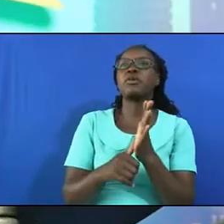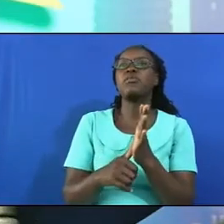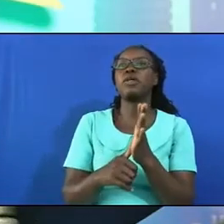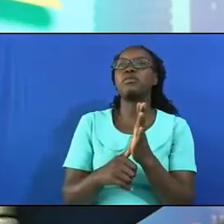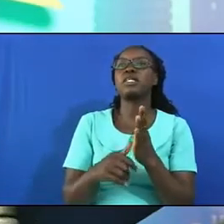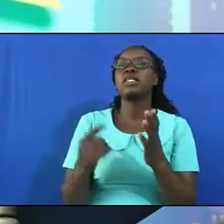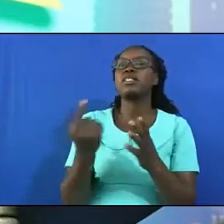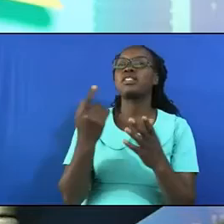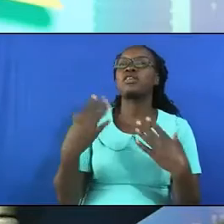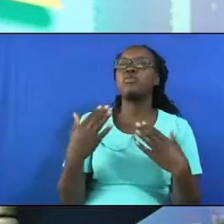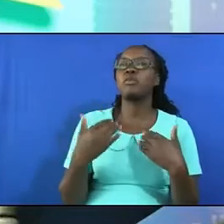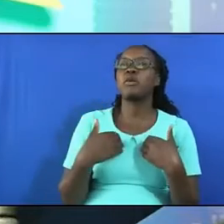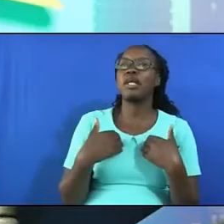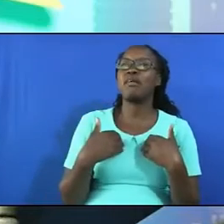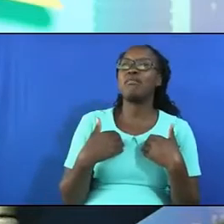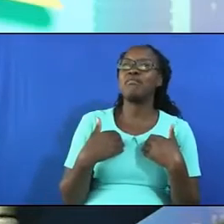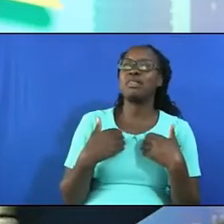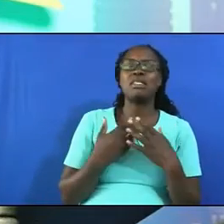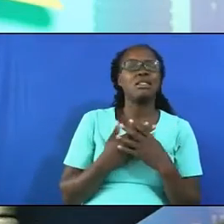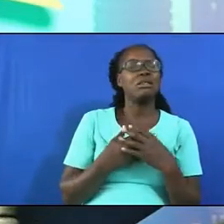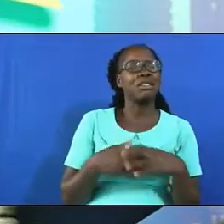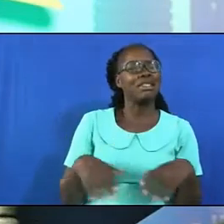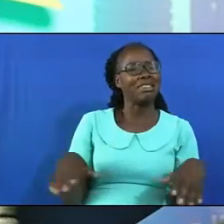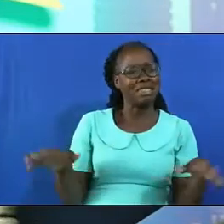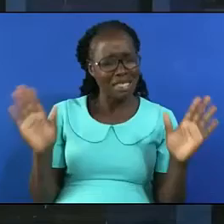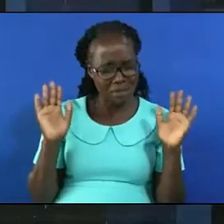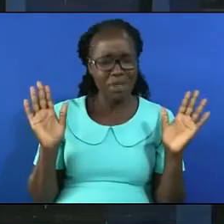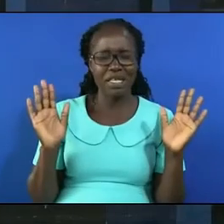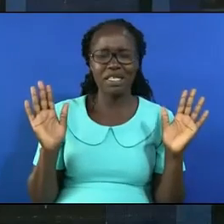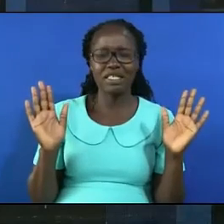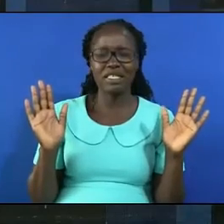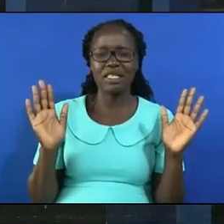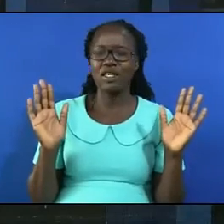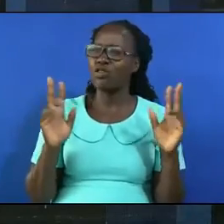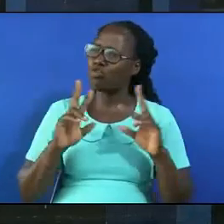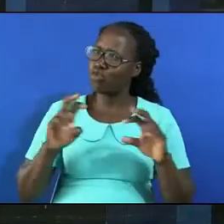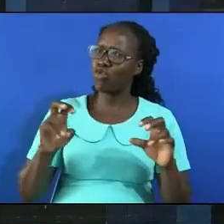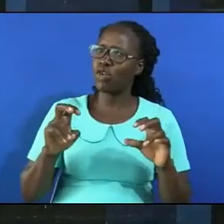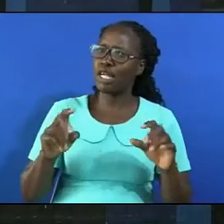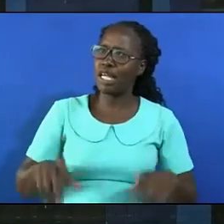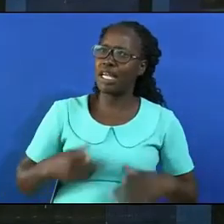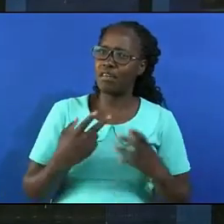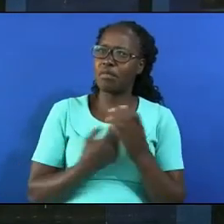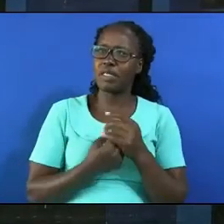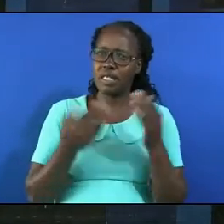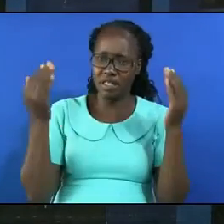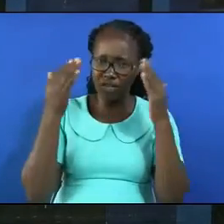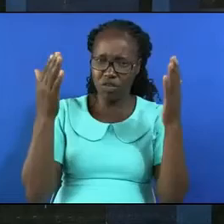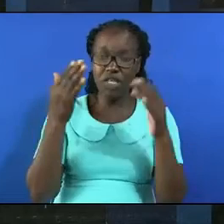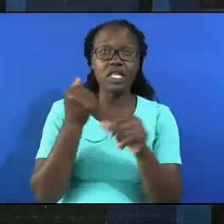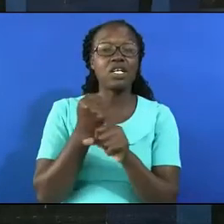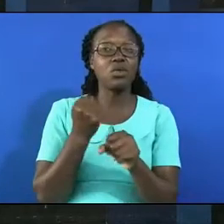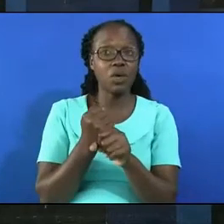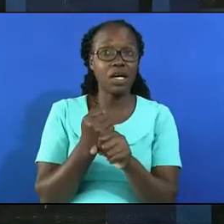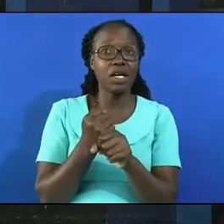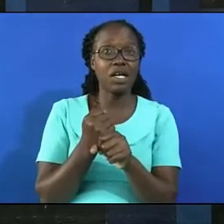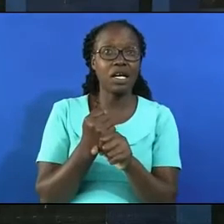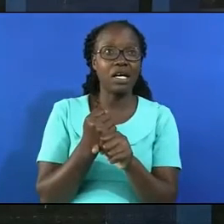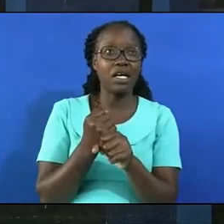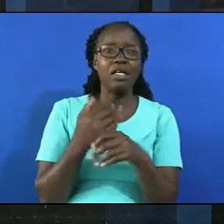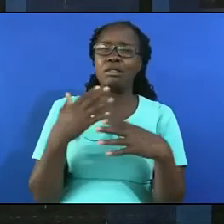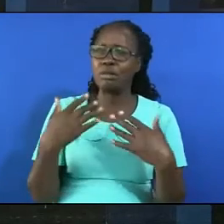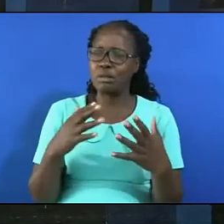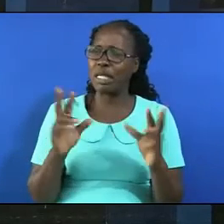single people have is they are so desperate to find a life partner that they are not focused at work, they are willing